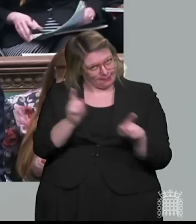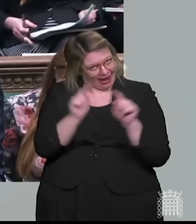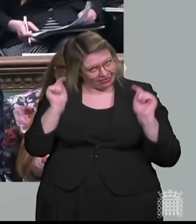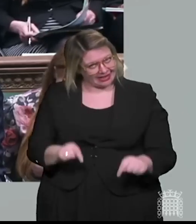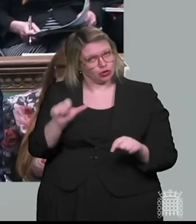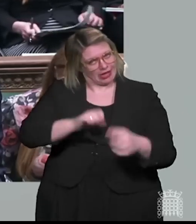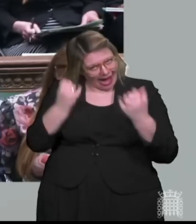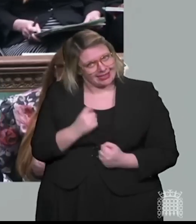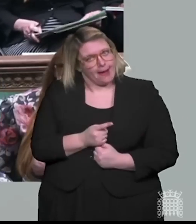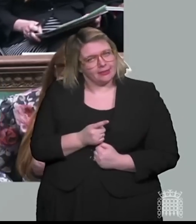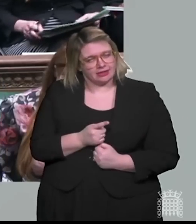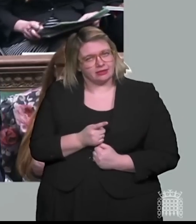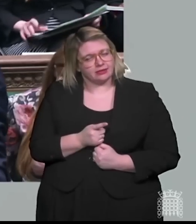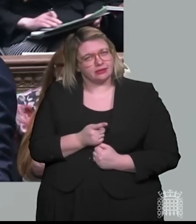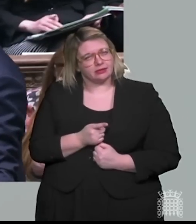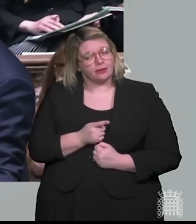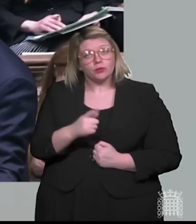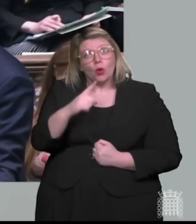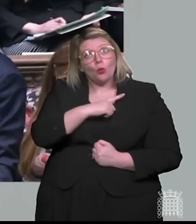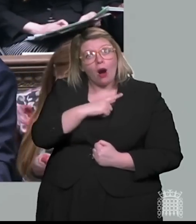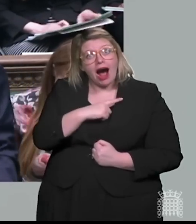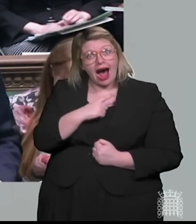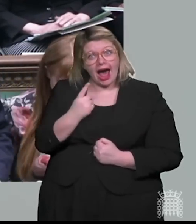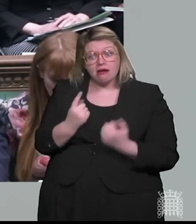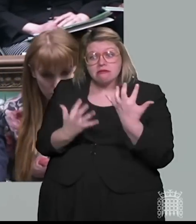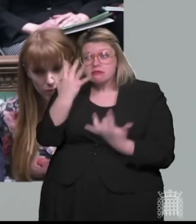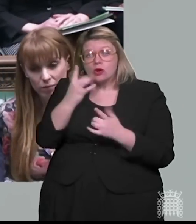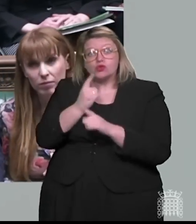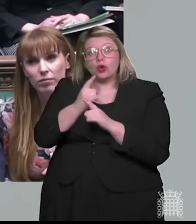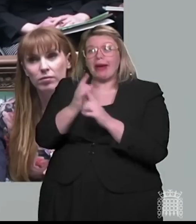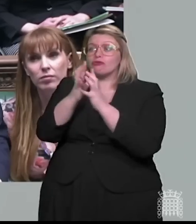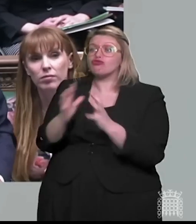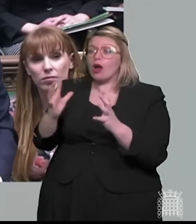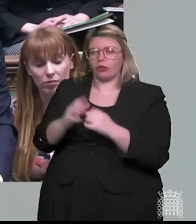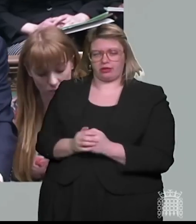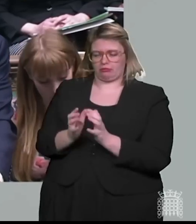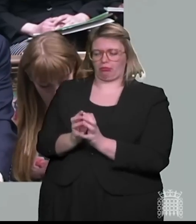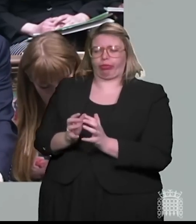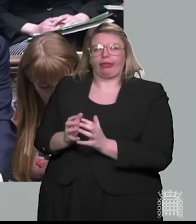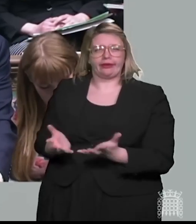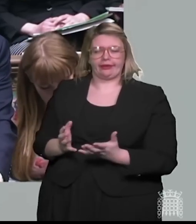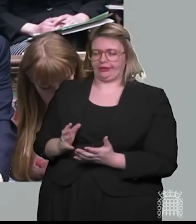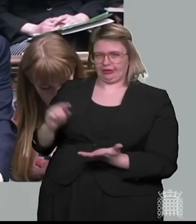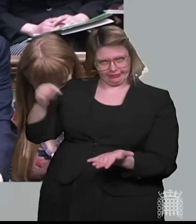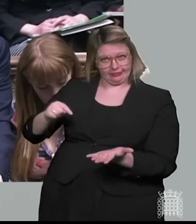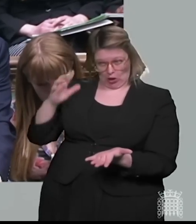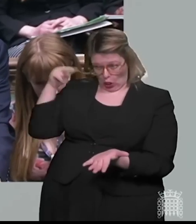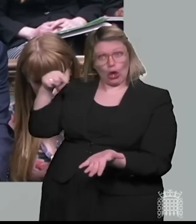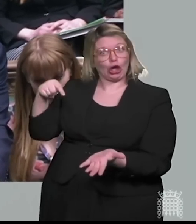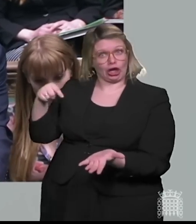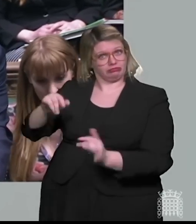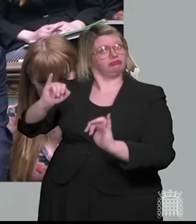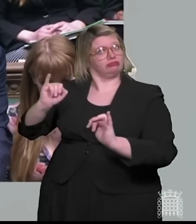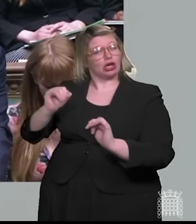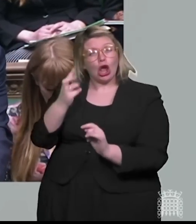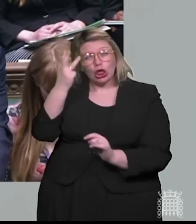eye. Because today's figures on growth put their failures up in lights. After 13 years